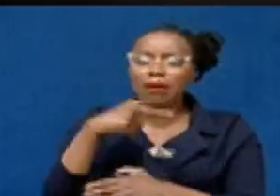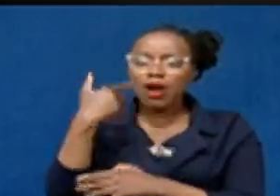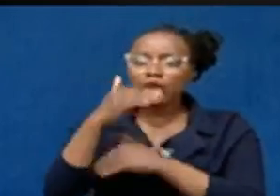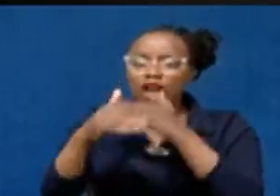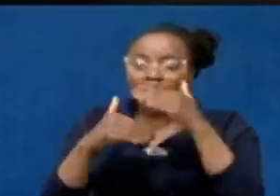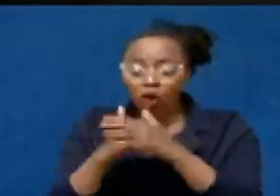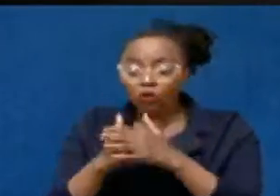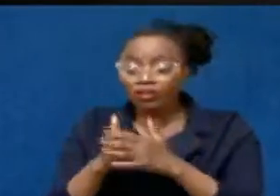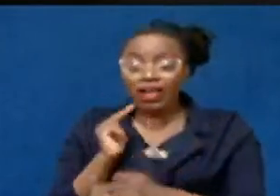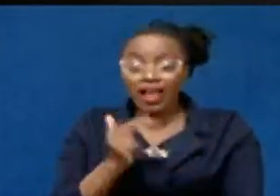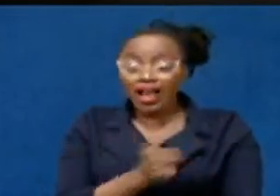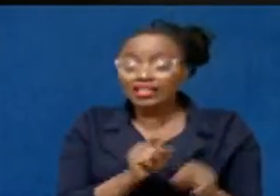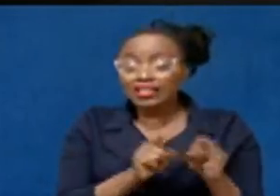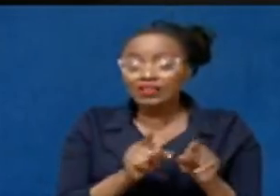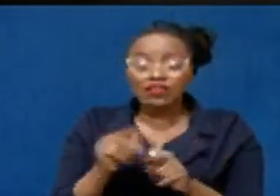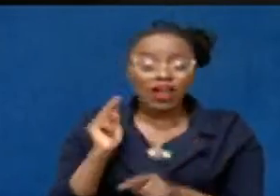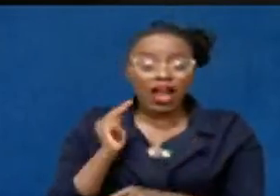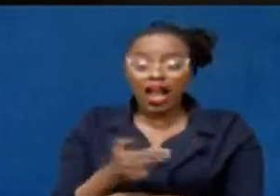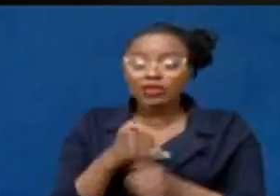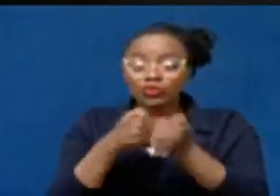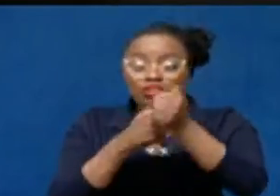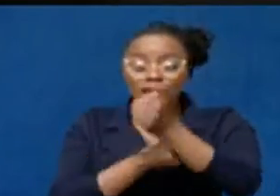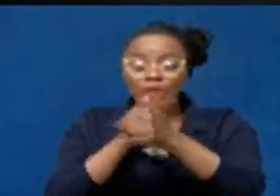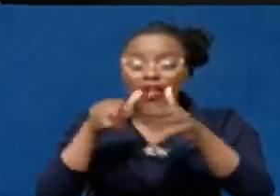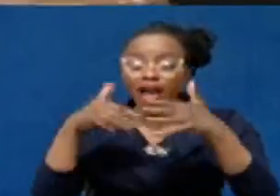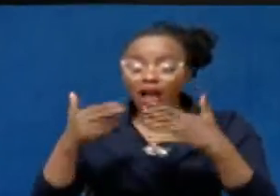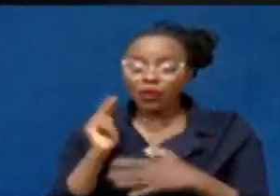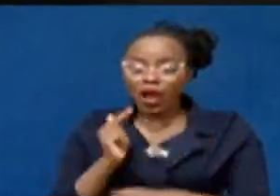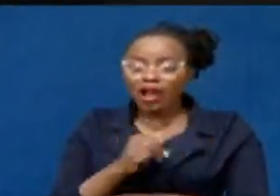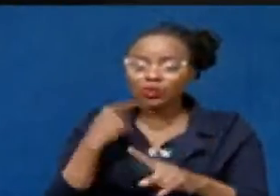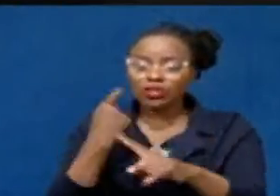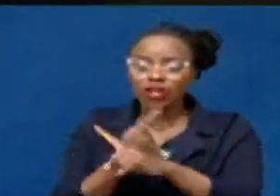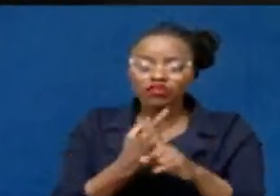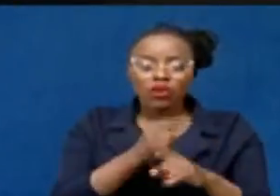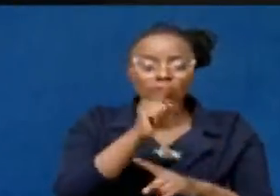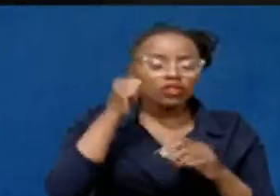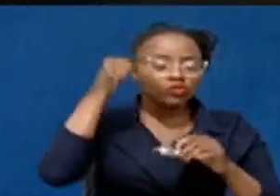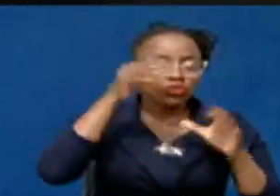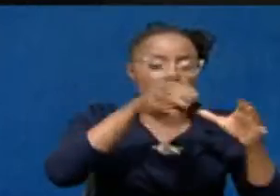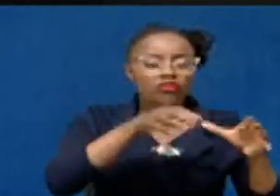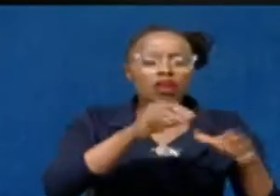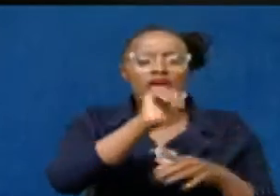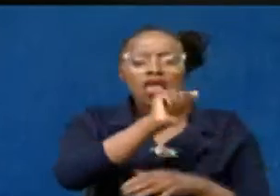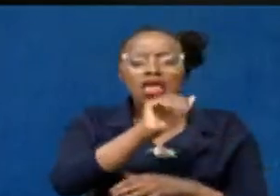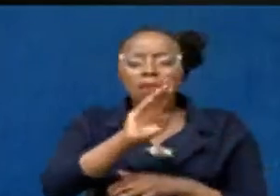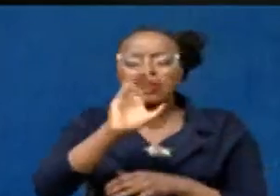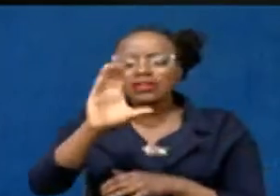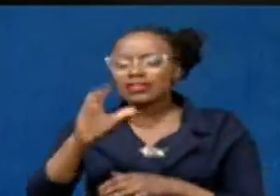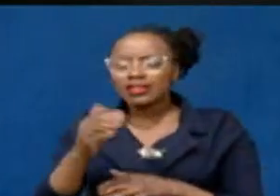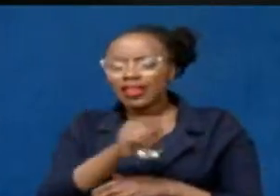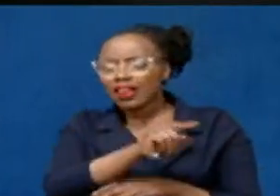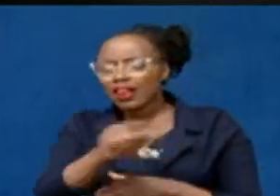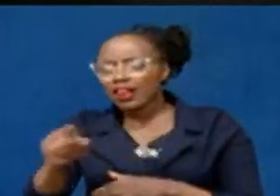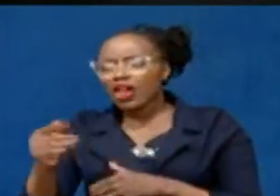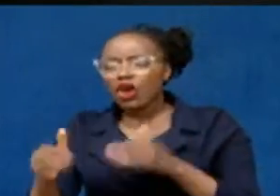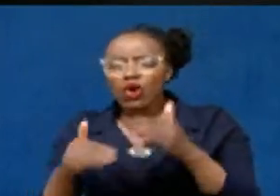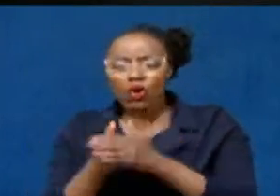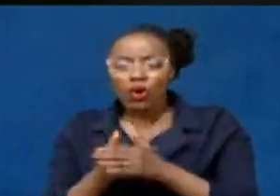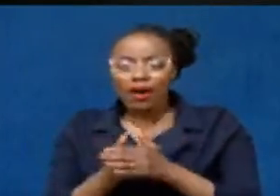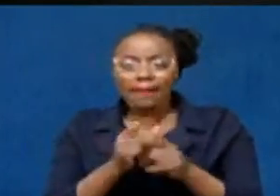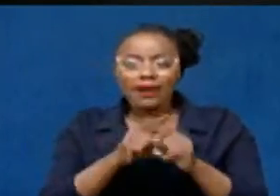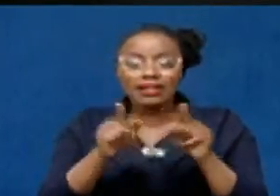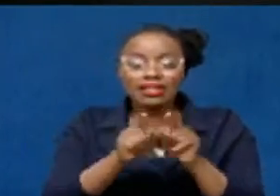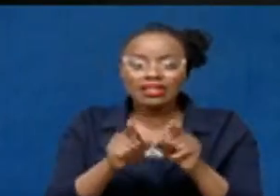as a party, this is what we stand for, this is how different we are from party X, A, B, C, D. And yet that